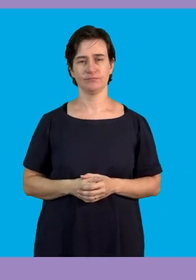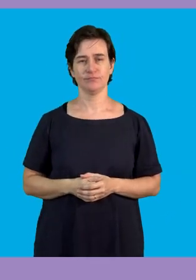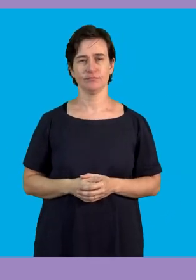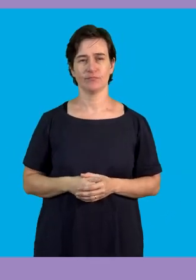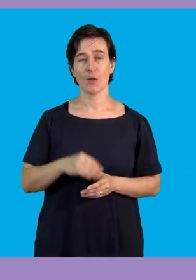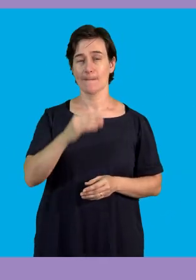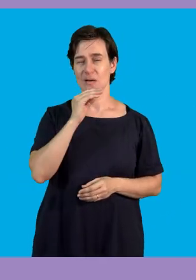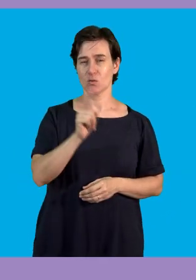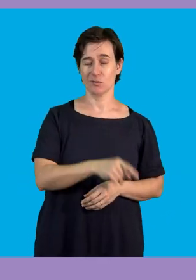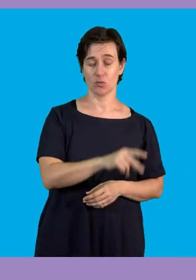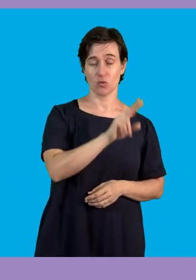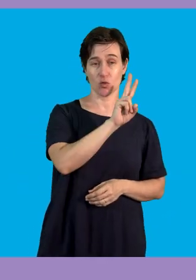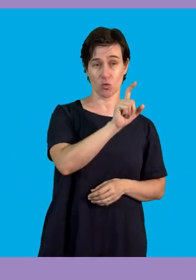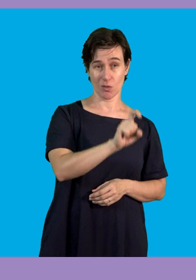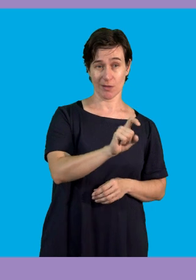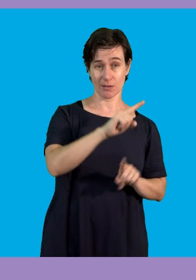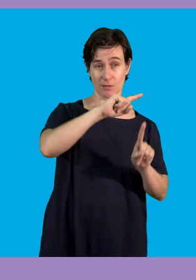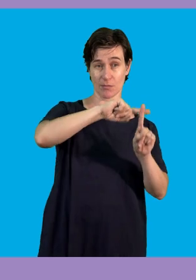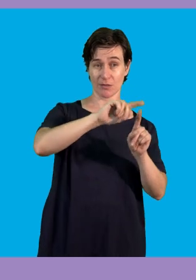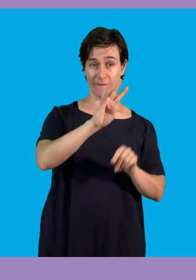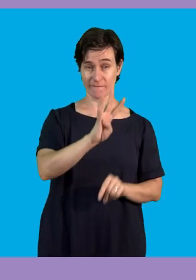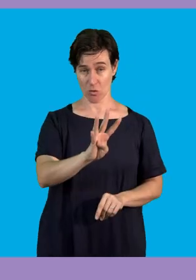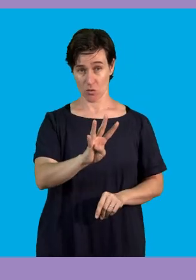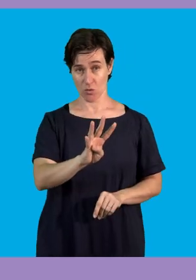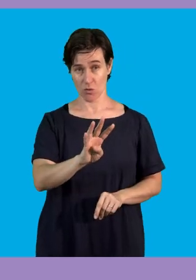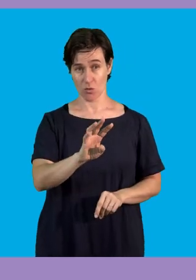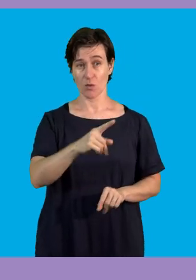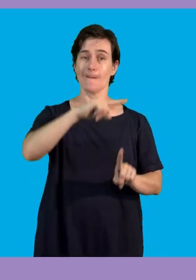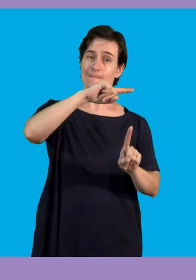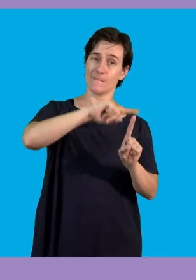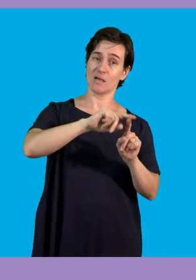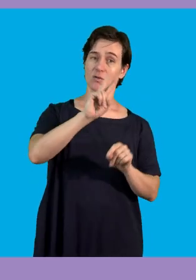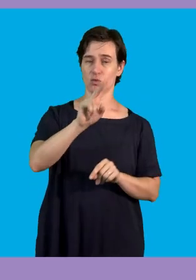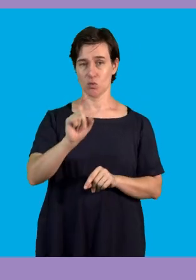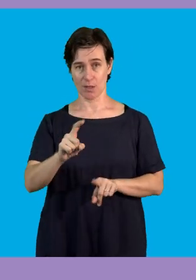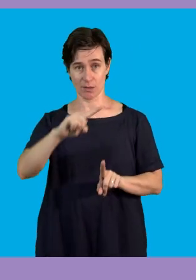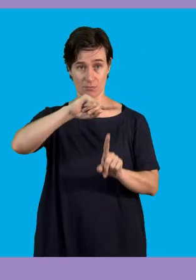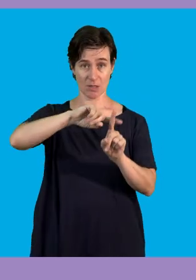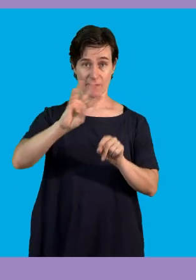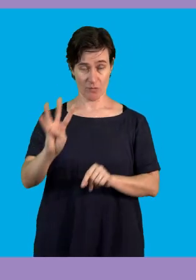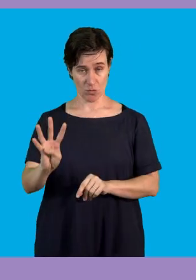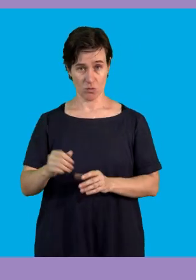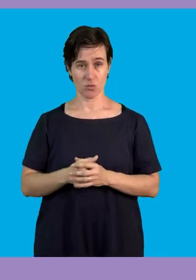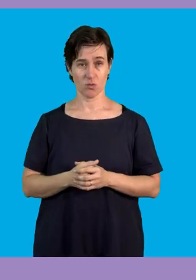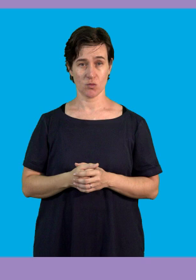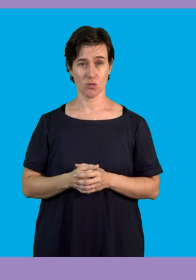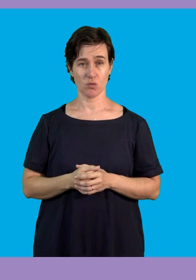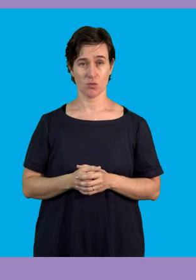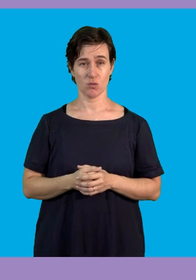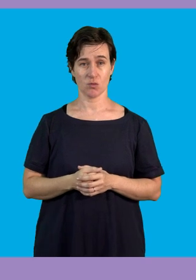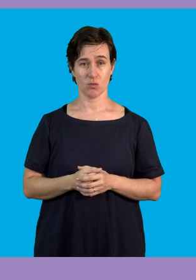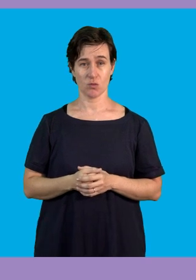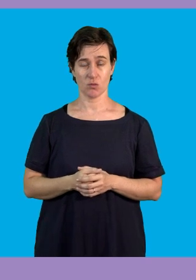this case, 2x plus 4 plus 2x plus 4